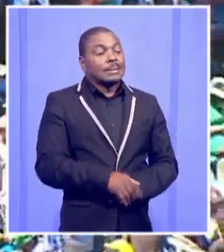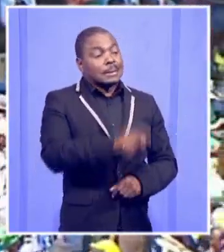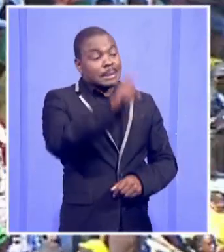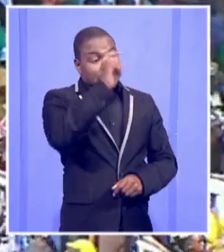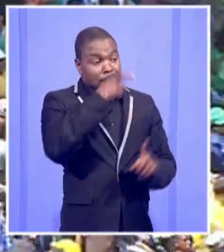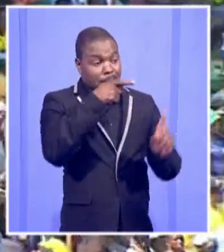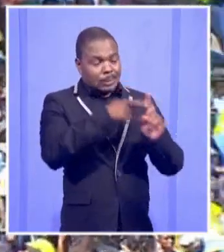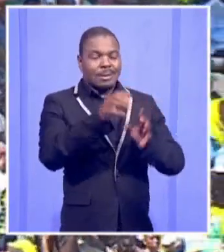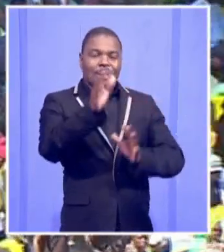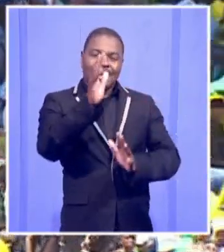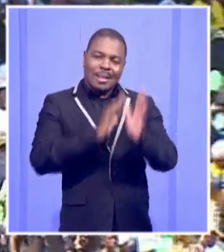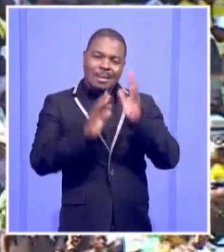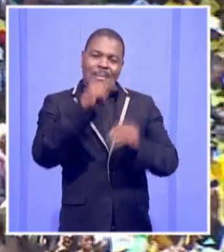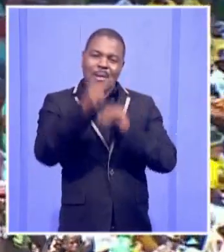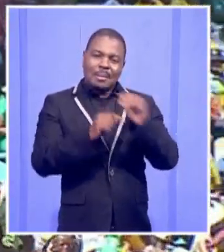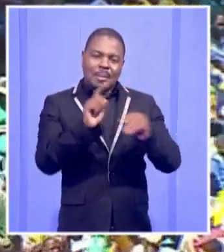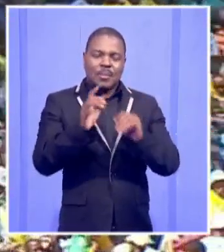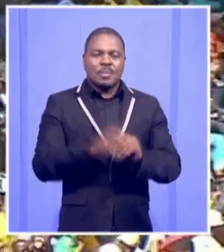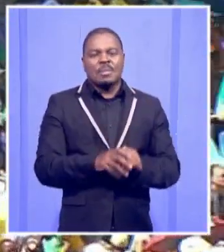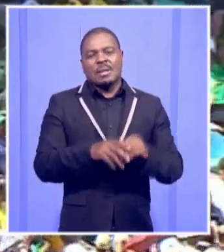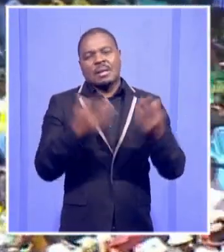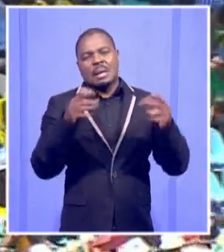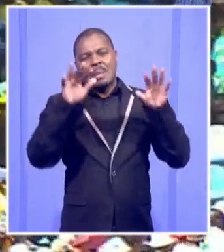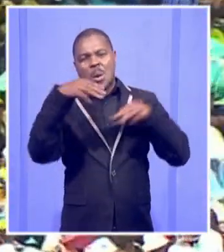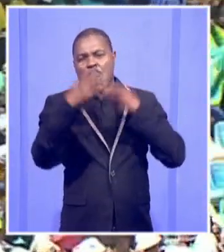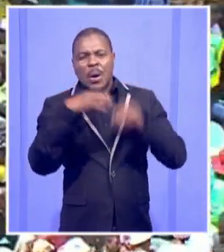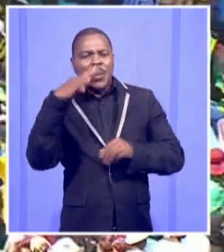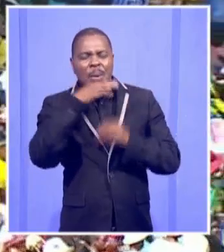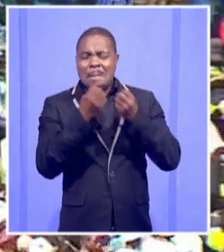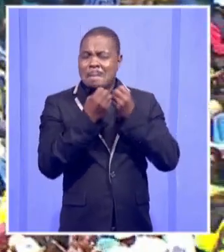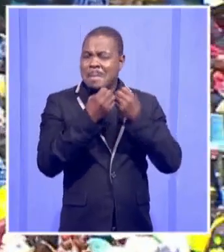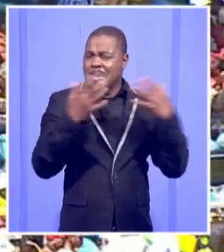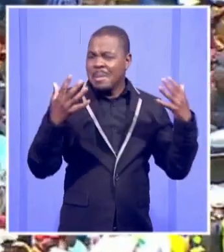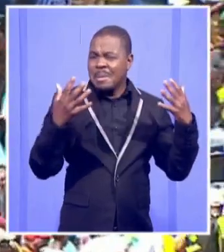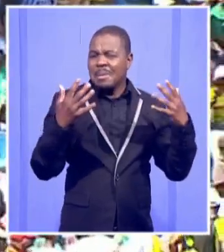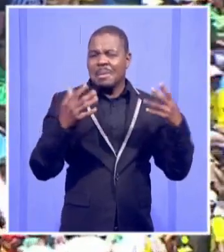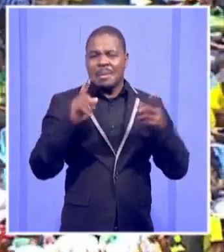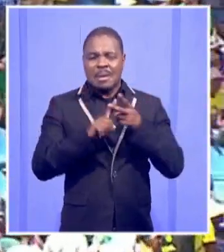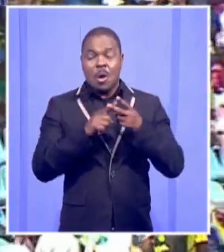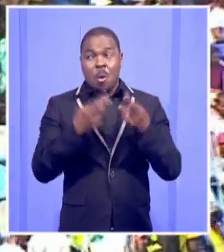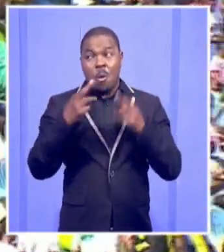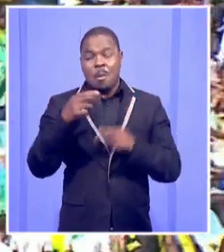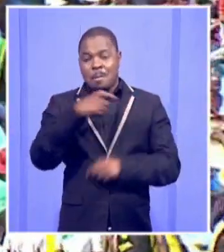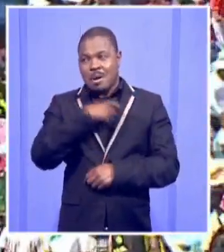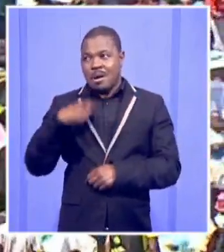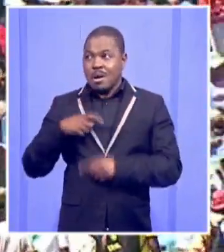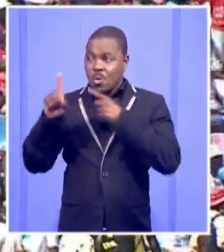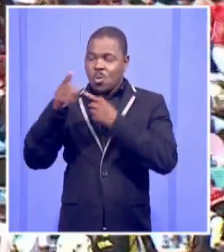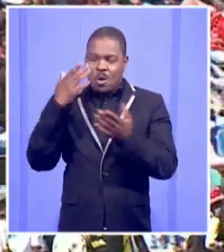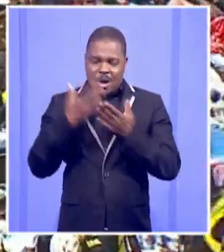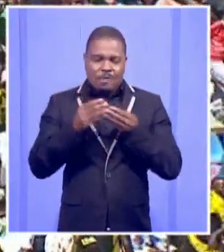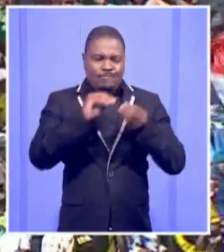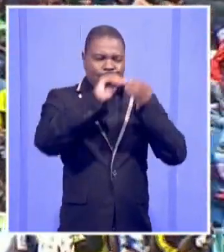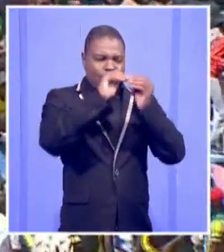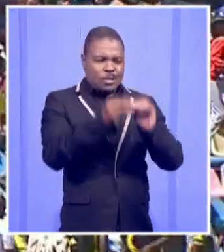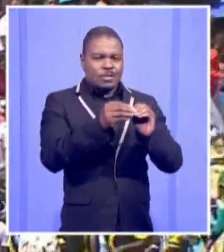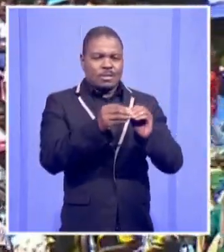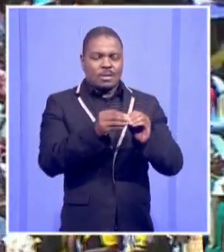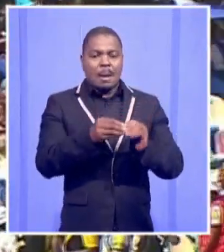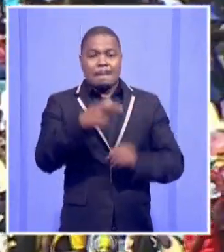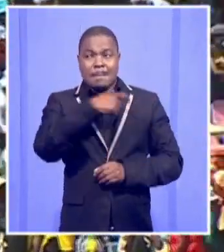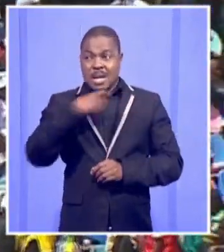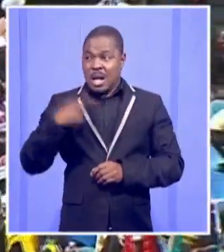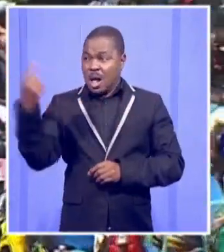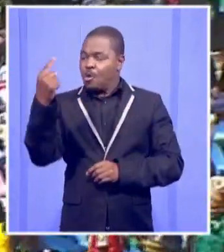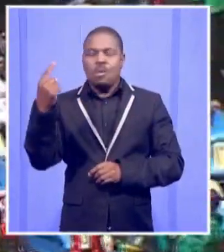about issues around a high unemployment rate, hoping that the president will actually fix these issues. Not only the president, but the